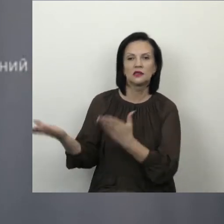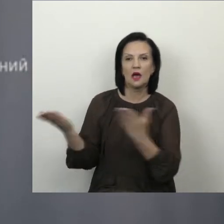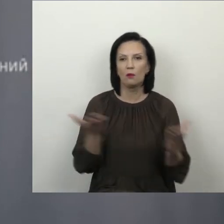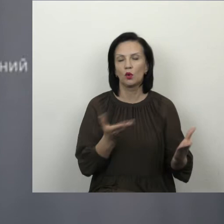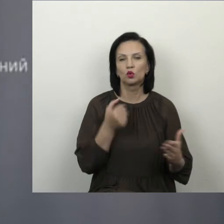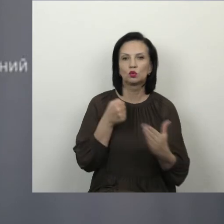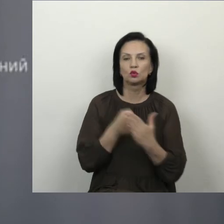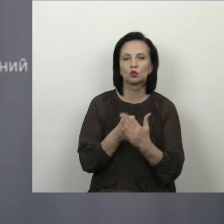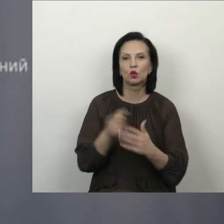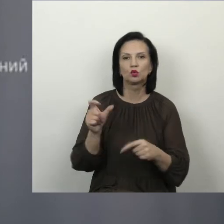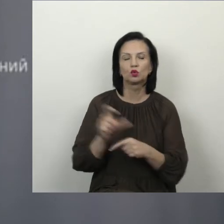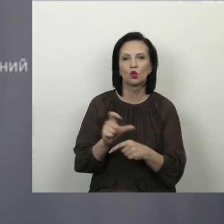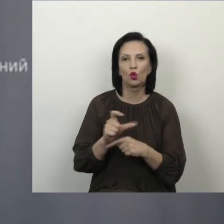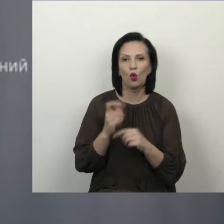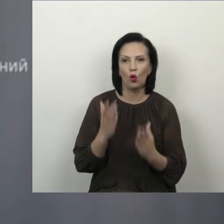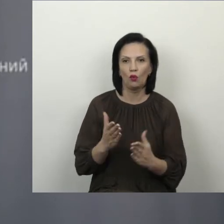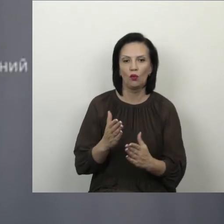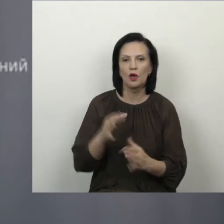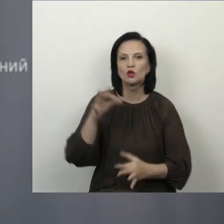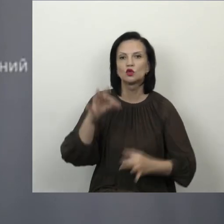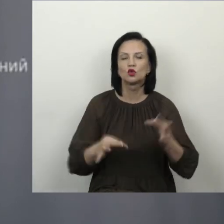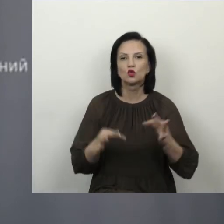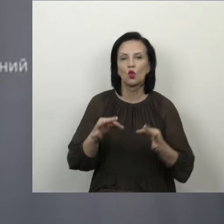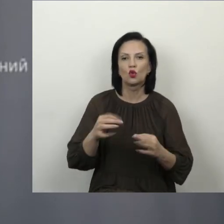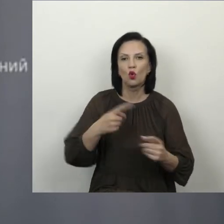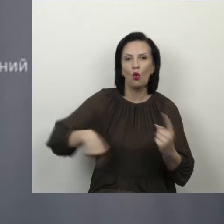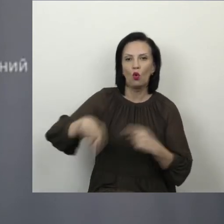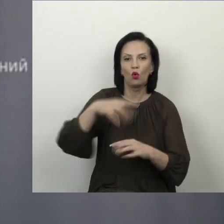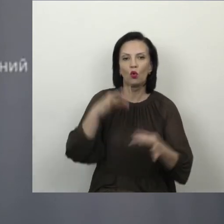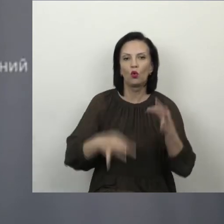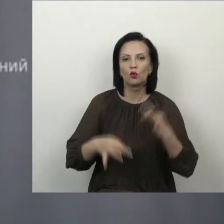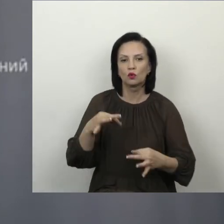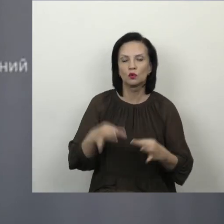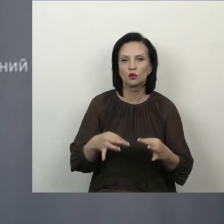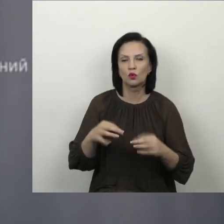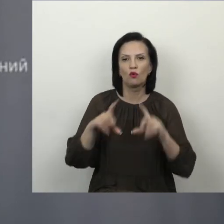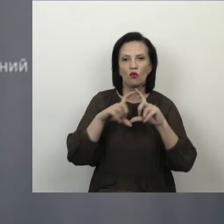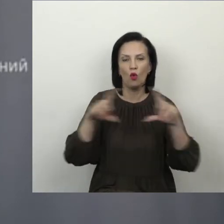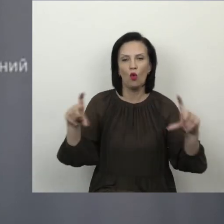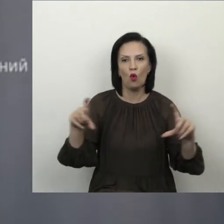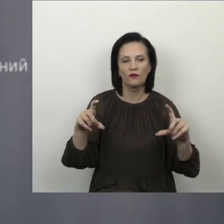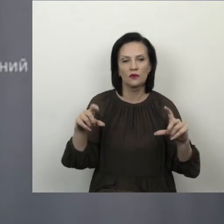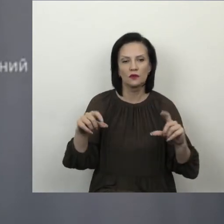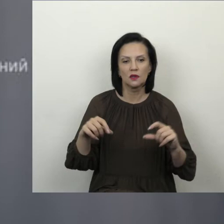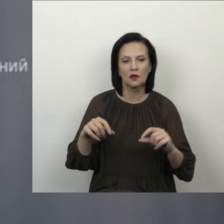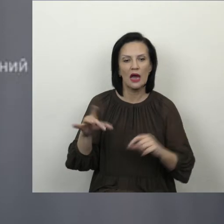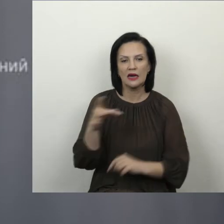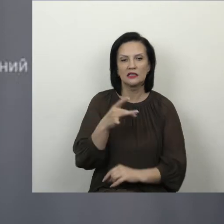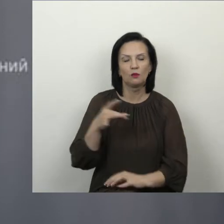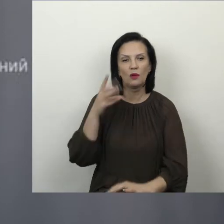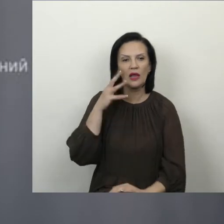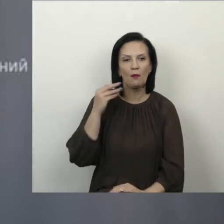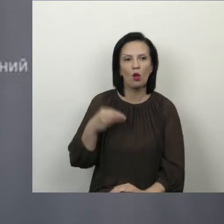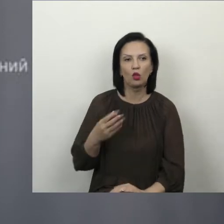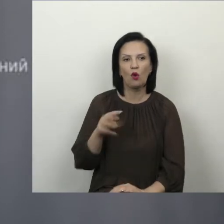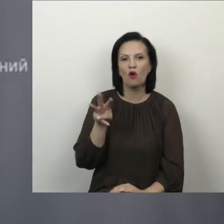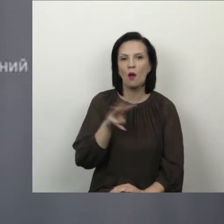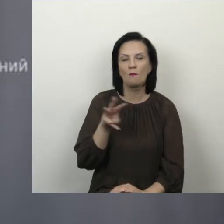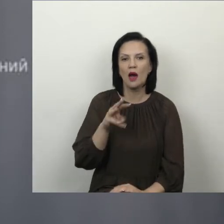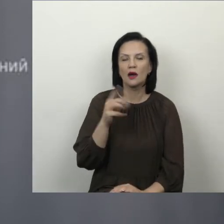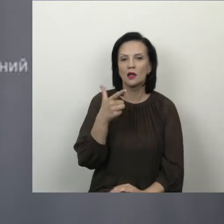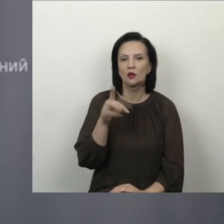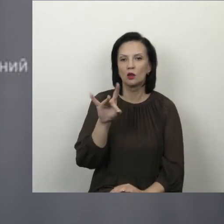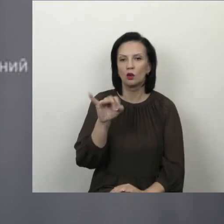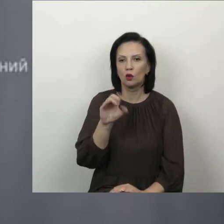Let's keep moving. I'm very happy to give the floor now to the judge of the Republic of